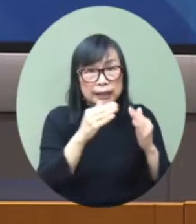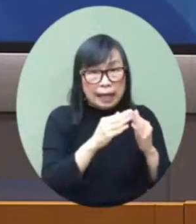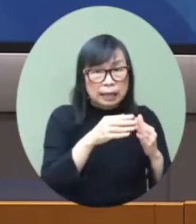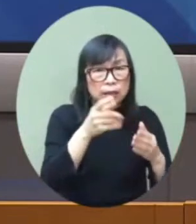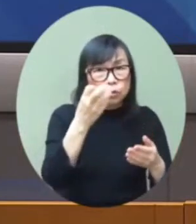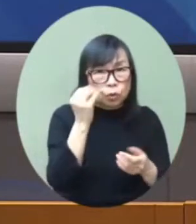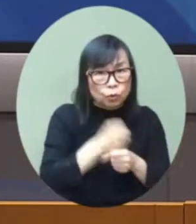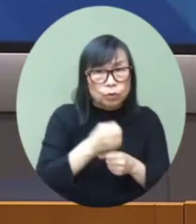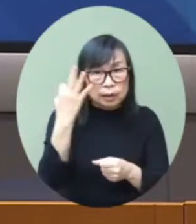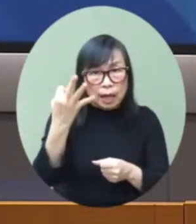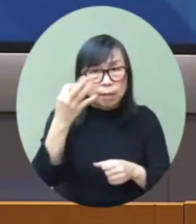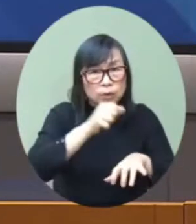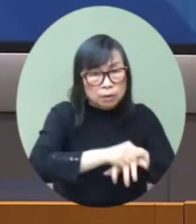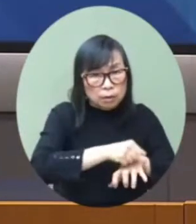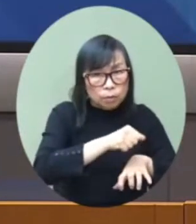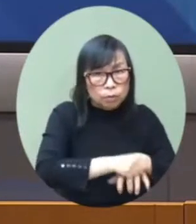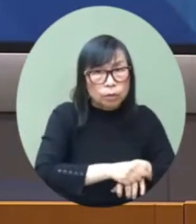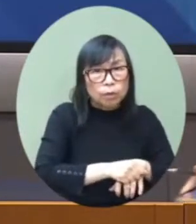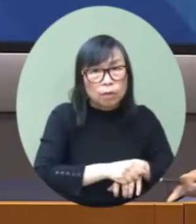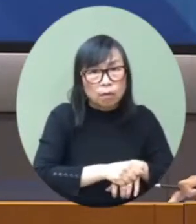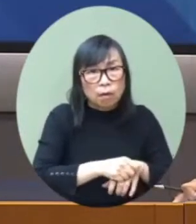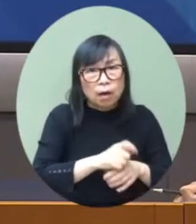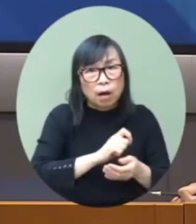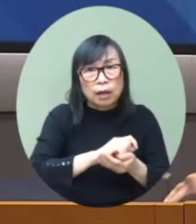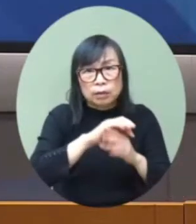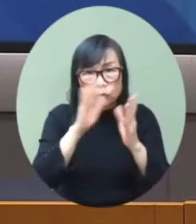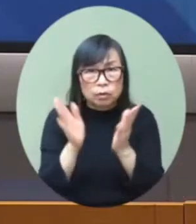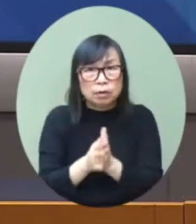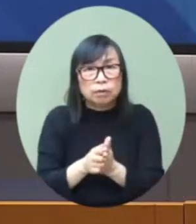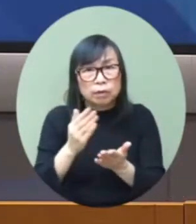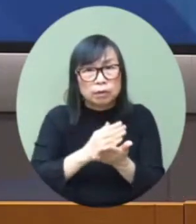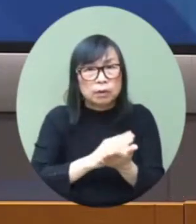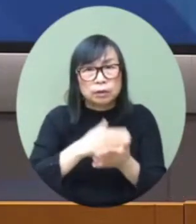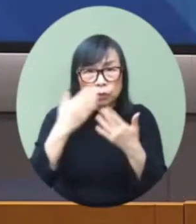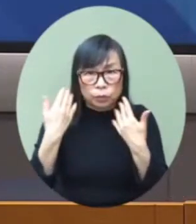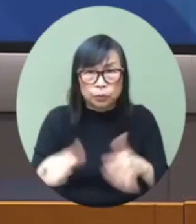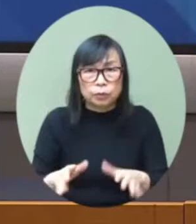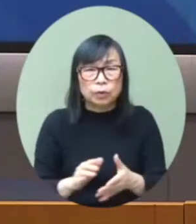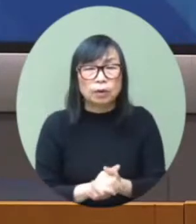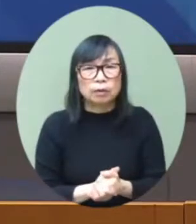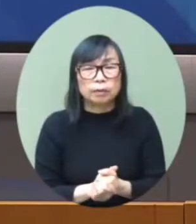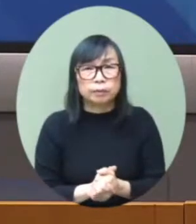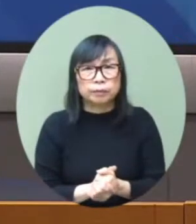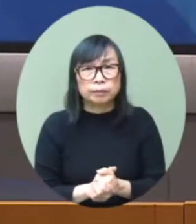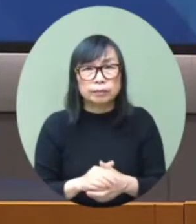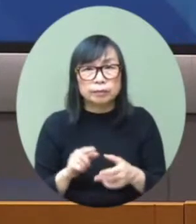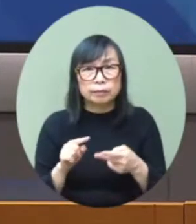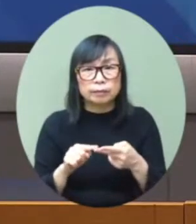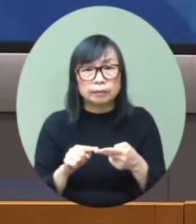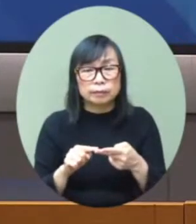there are 3 counters for families to complete all 3 procedures.